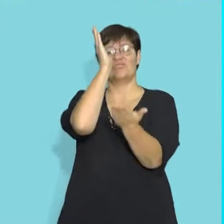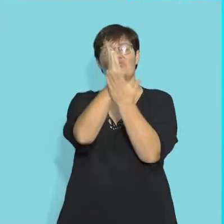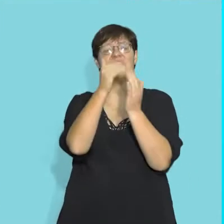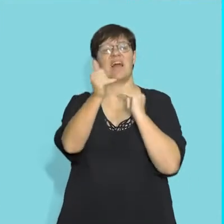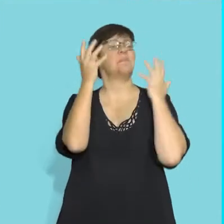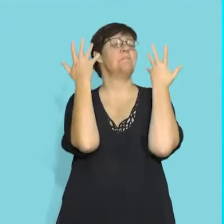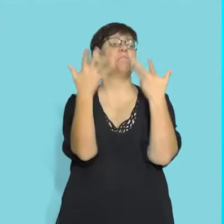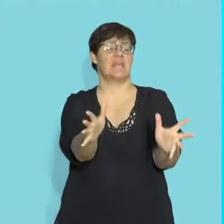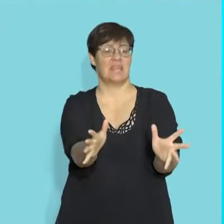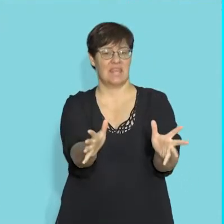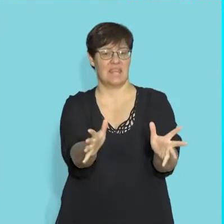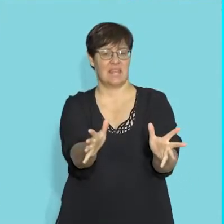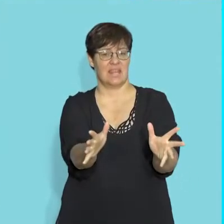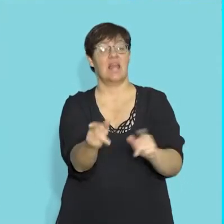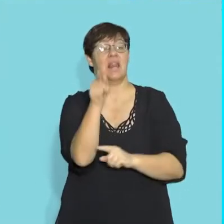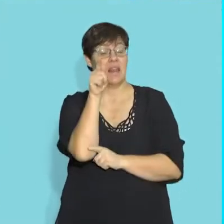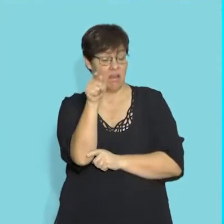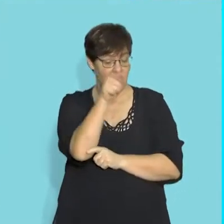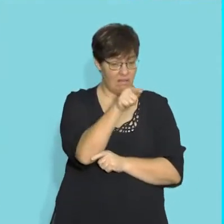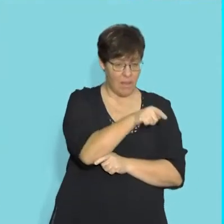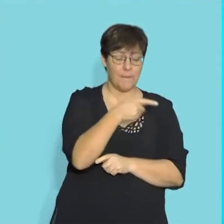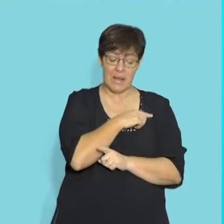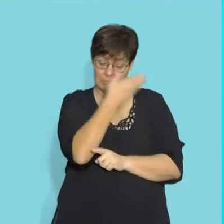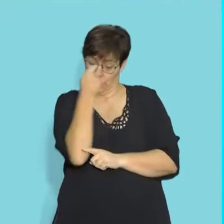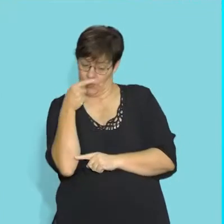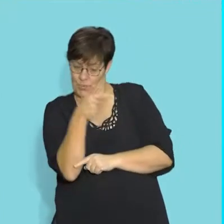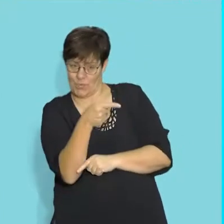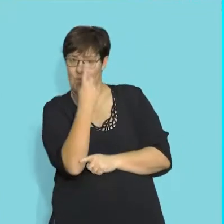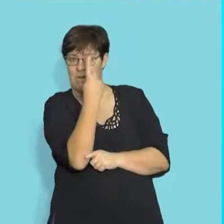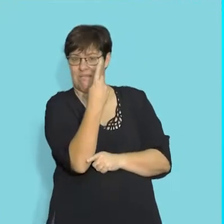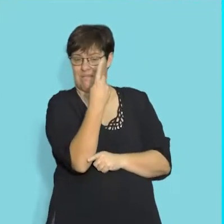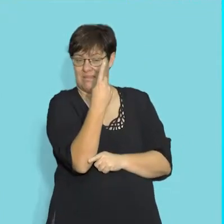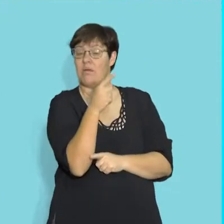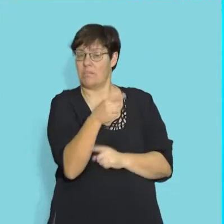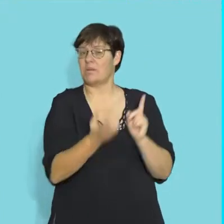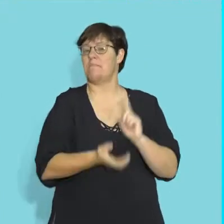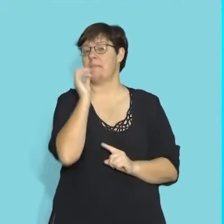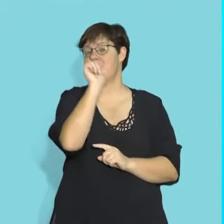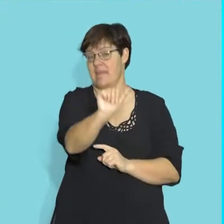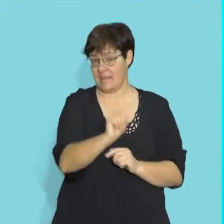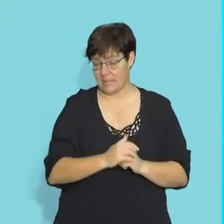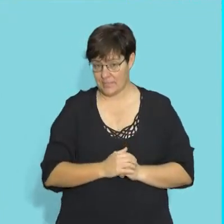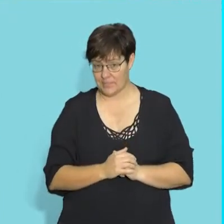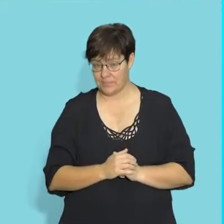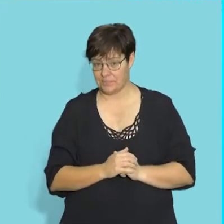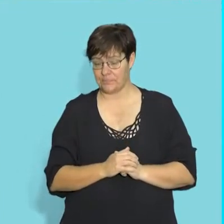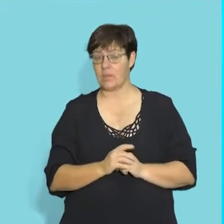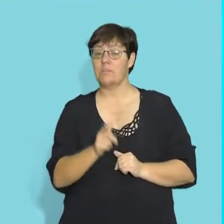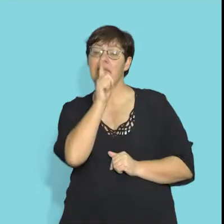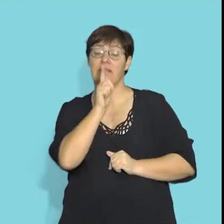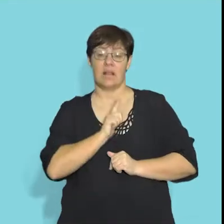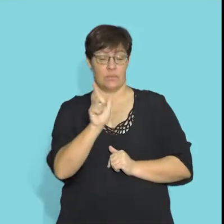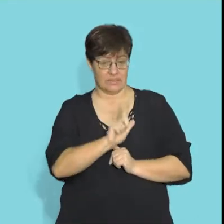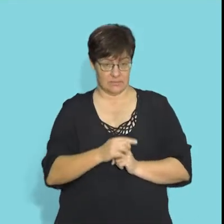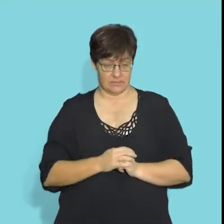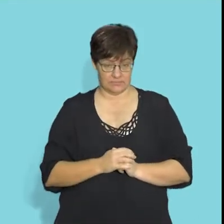we're working backwards. So they are telling us that these 3 points lie on a straight line. So what is that saying?